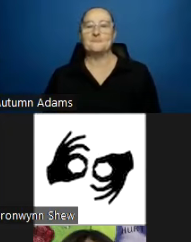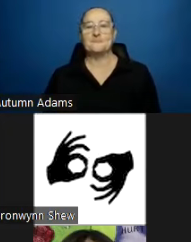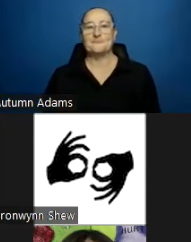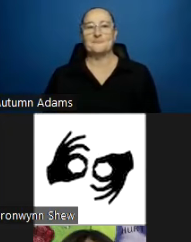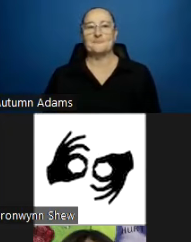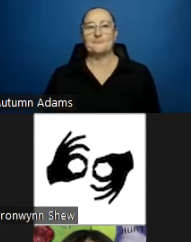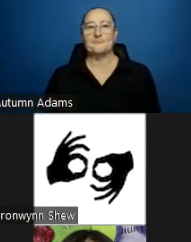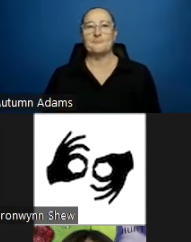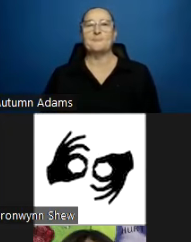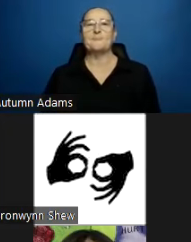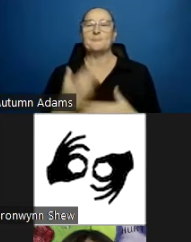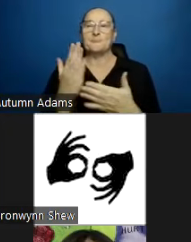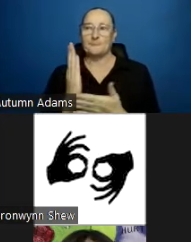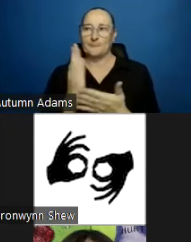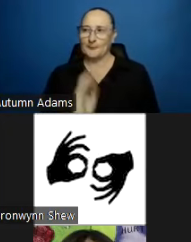Okay.